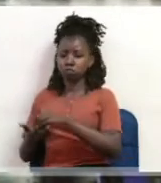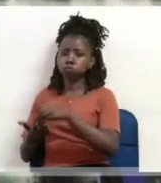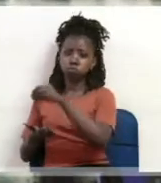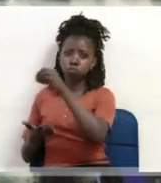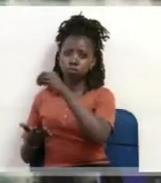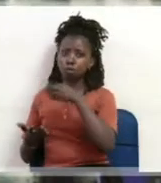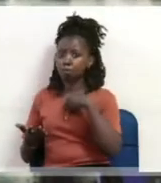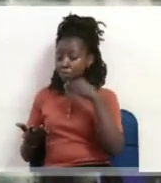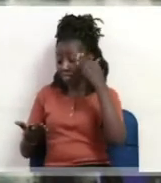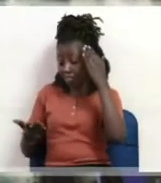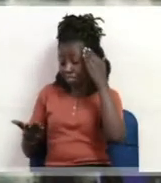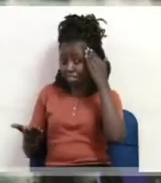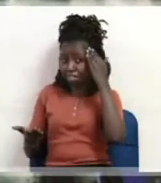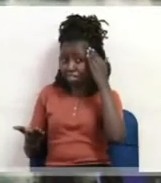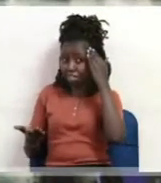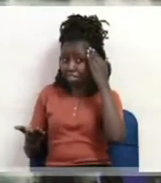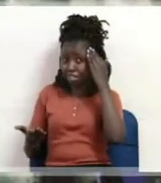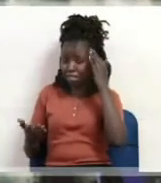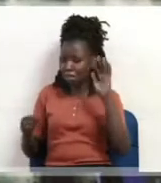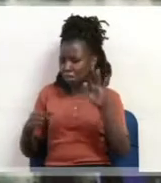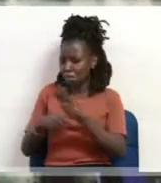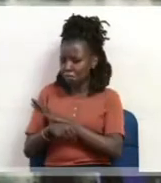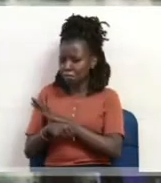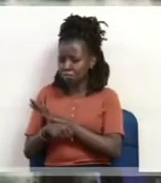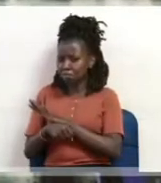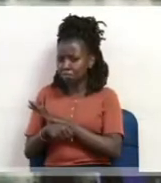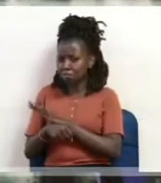where a lot of our challenge is.